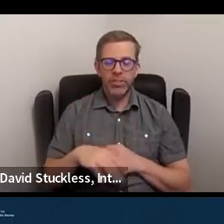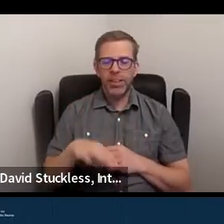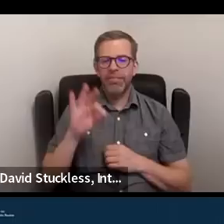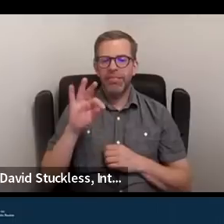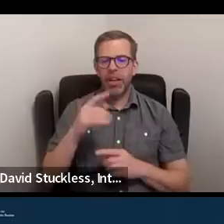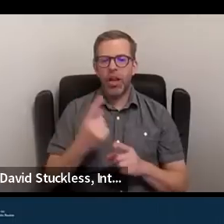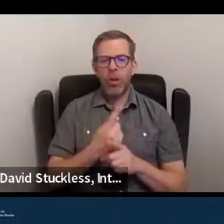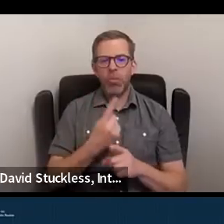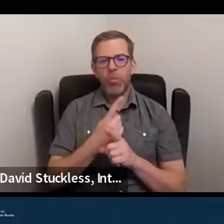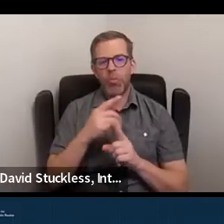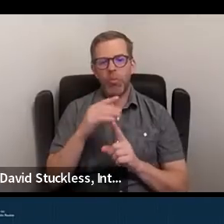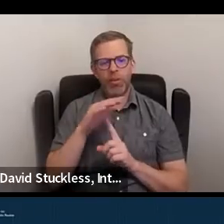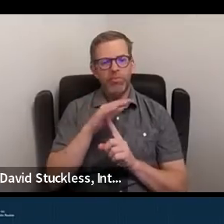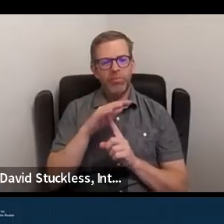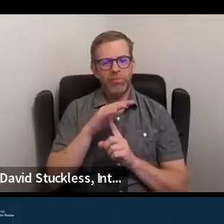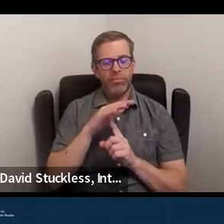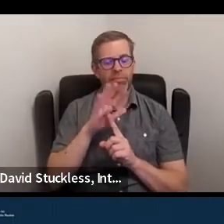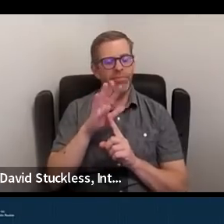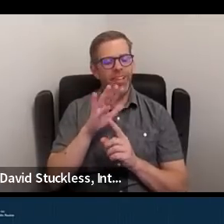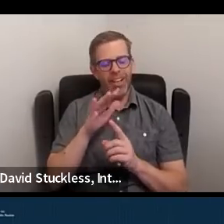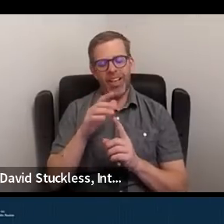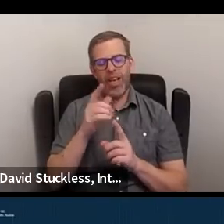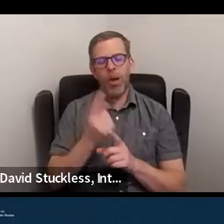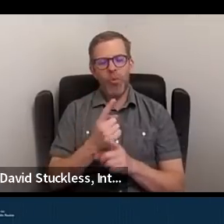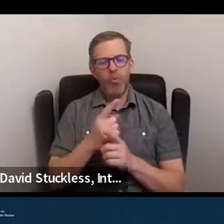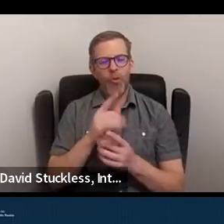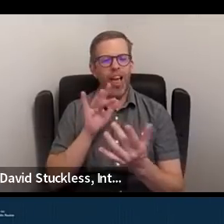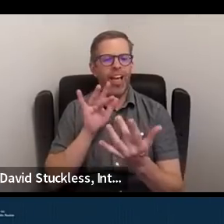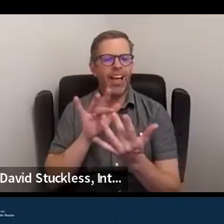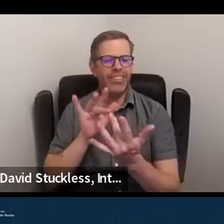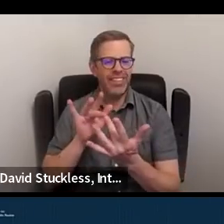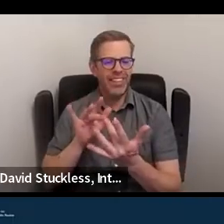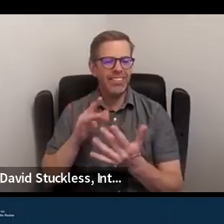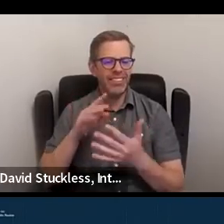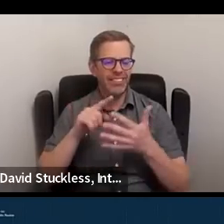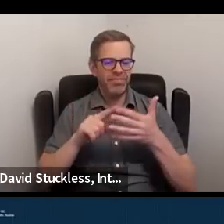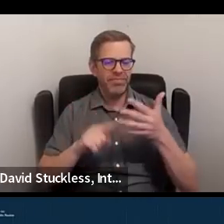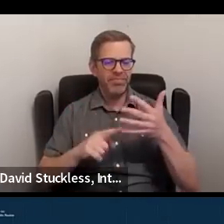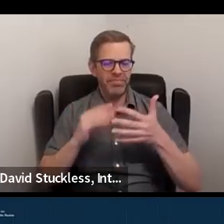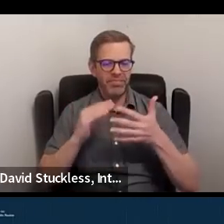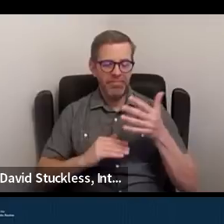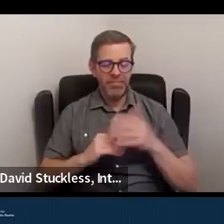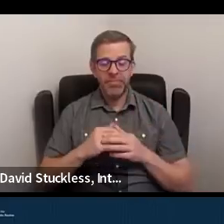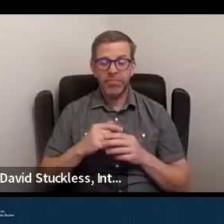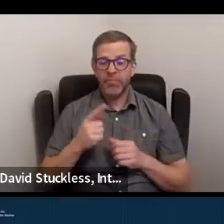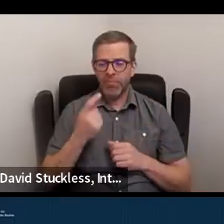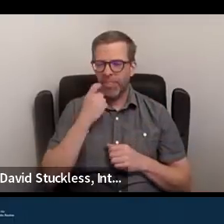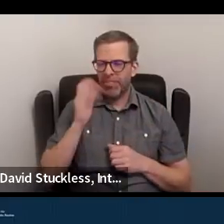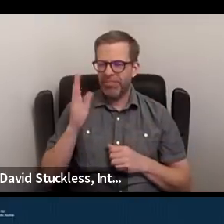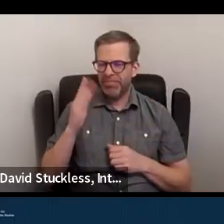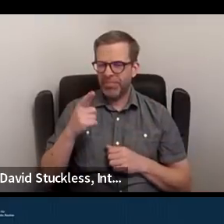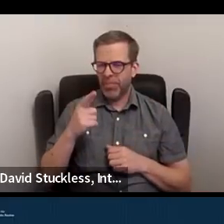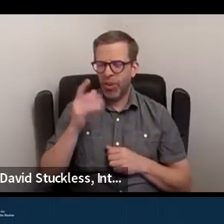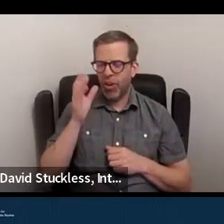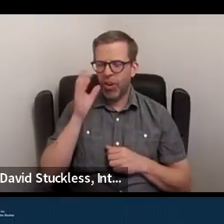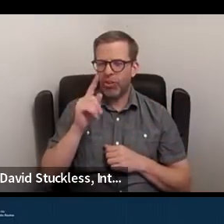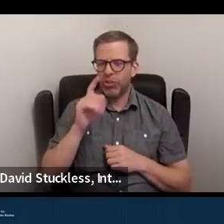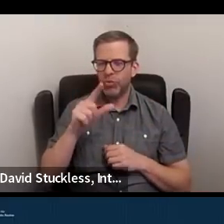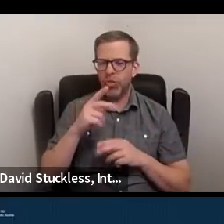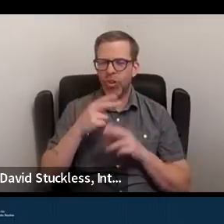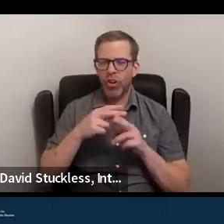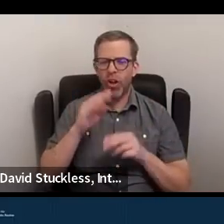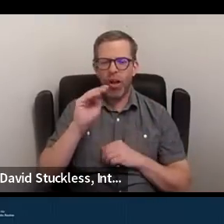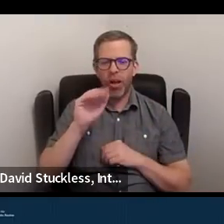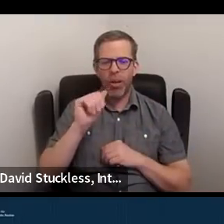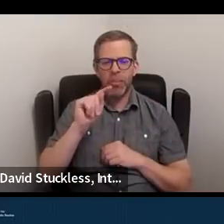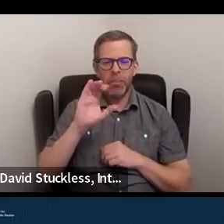appropriate contacts. So in our earlier presentation that you just saw, we talked about a very useful tool called Matchmaker for